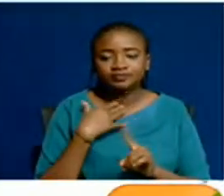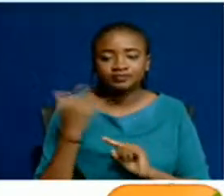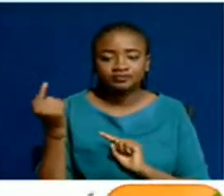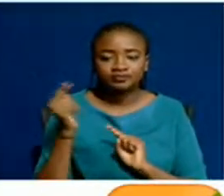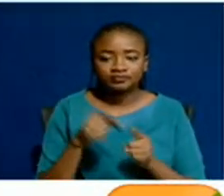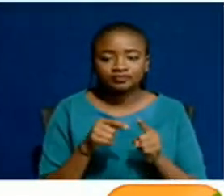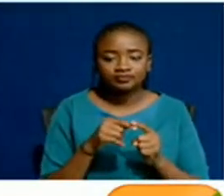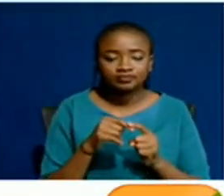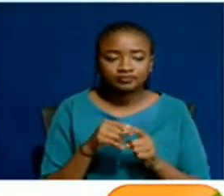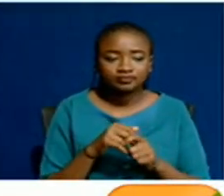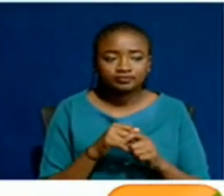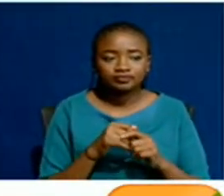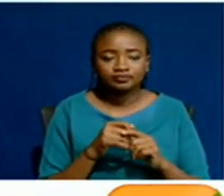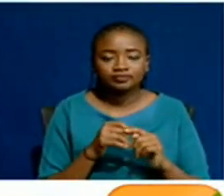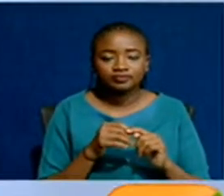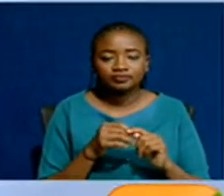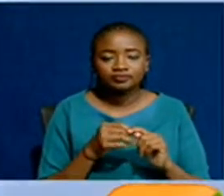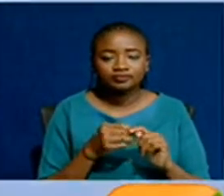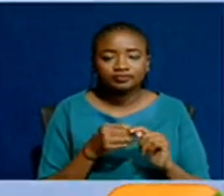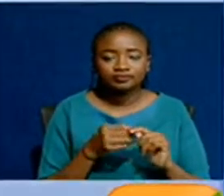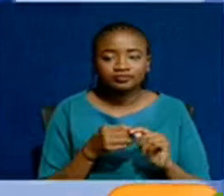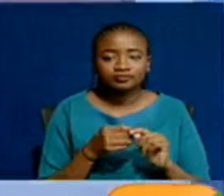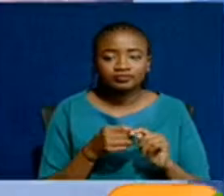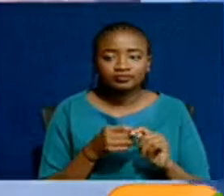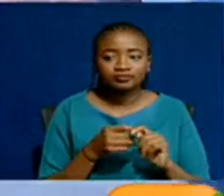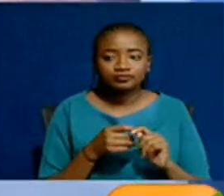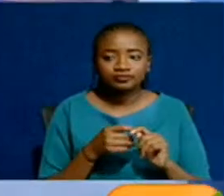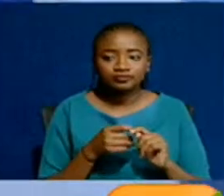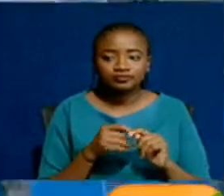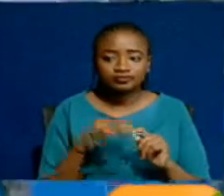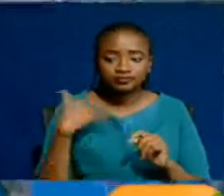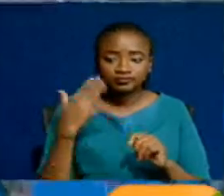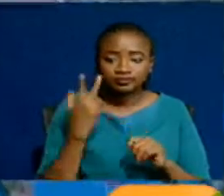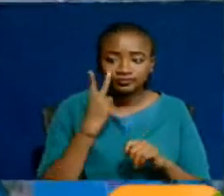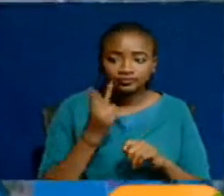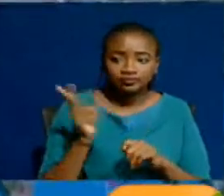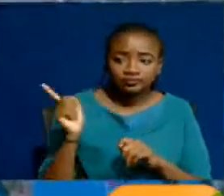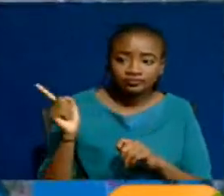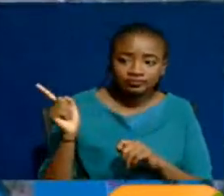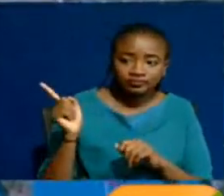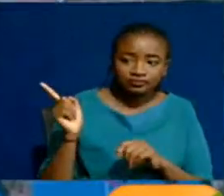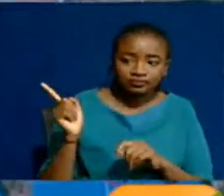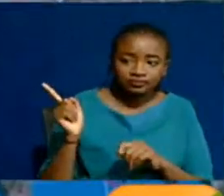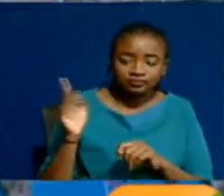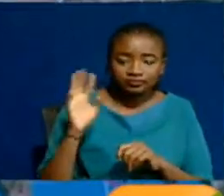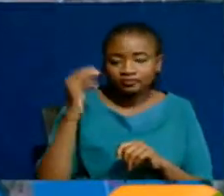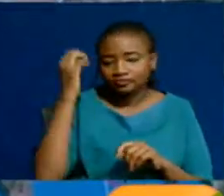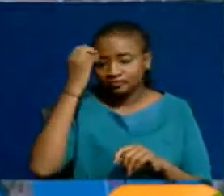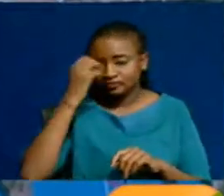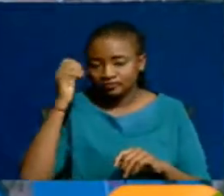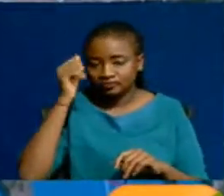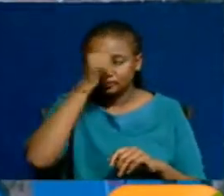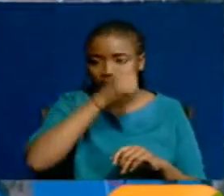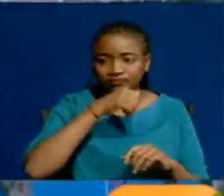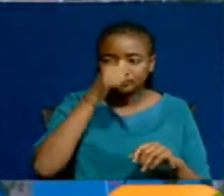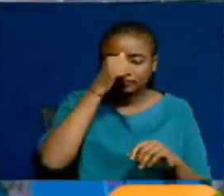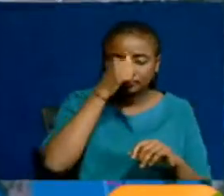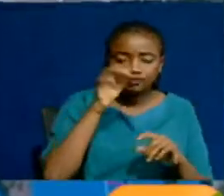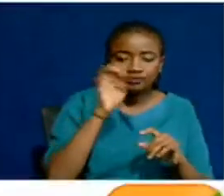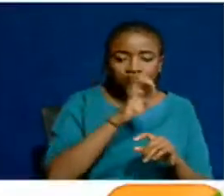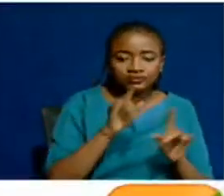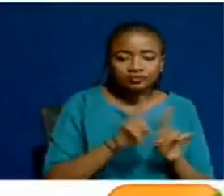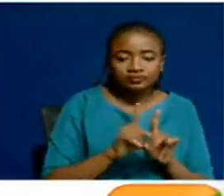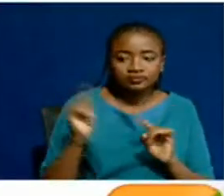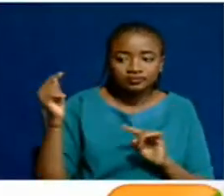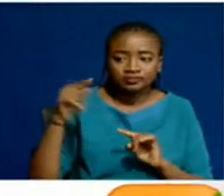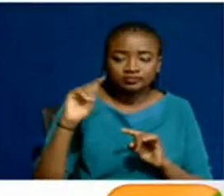and welcoming habitats. So our birds mostly, as the boat shows, comes from Europe and Asia, Eastern, then down into